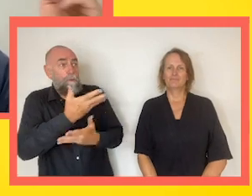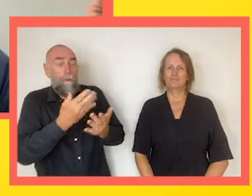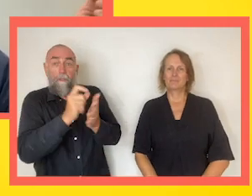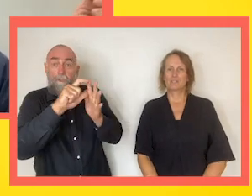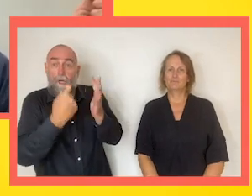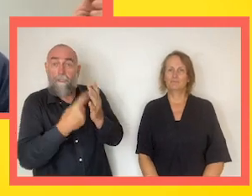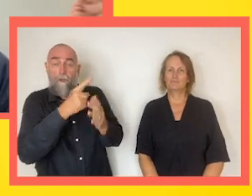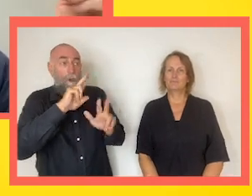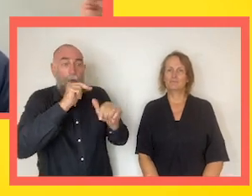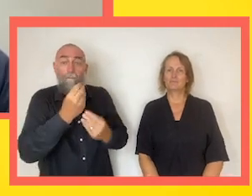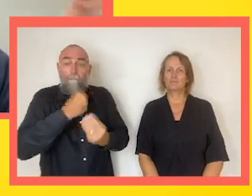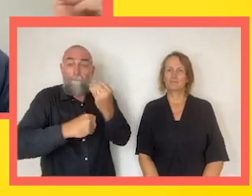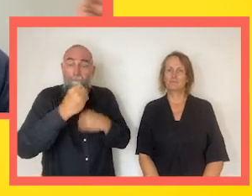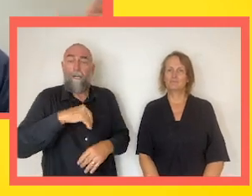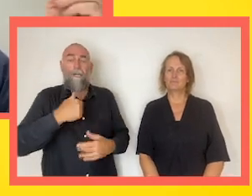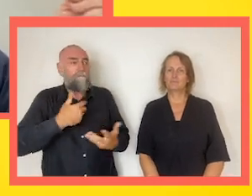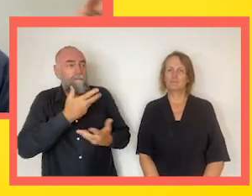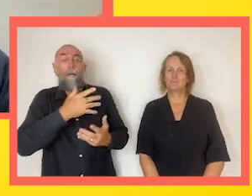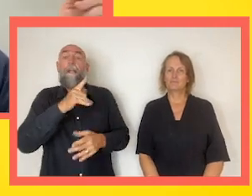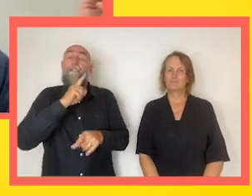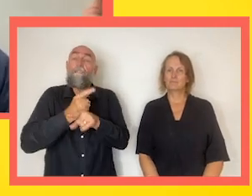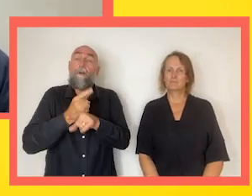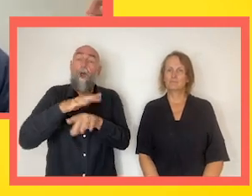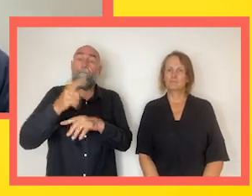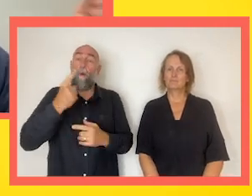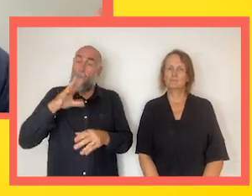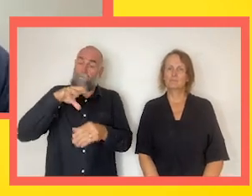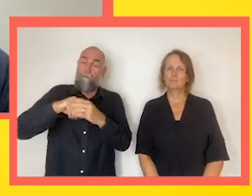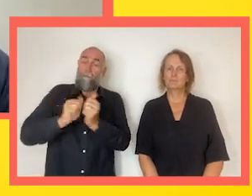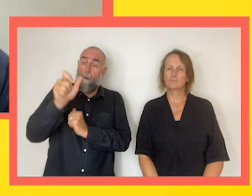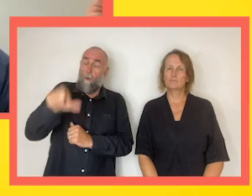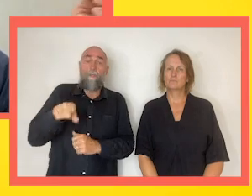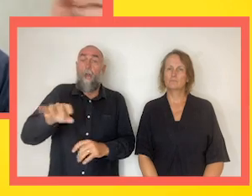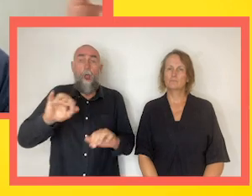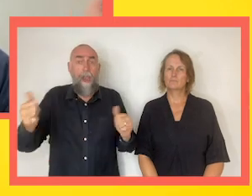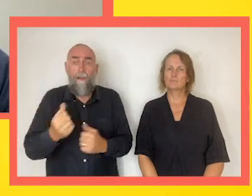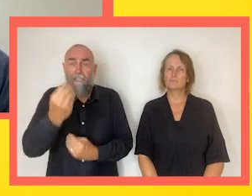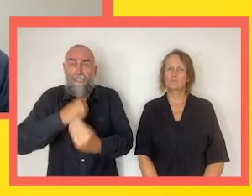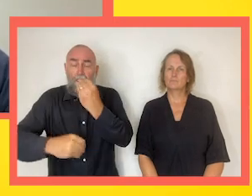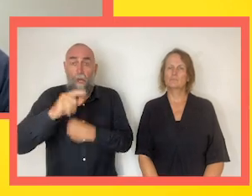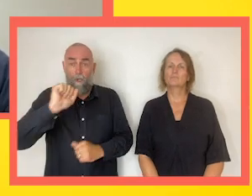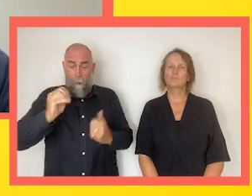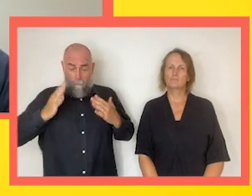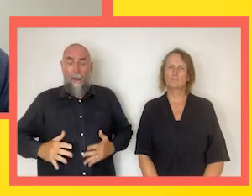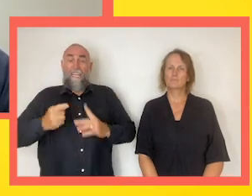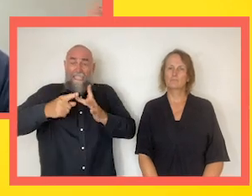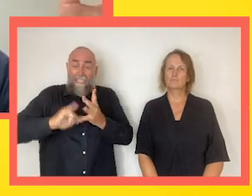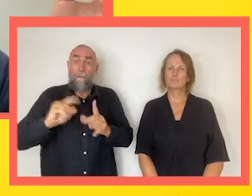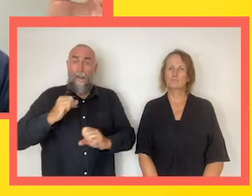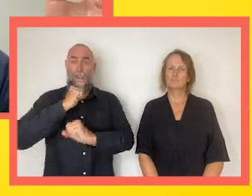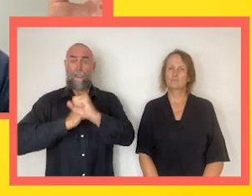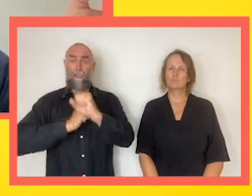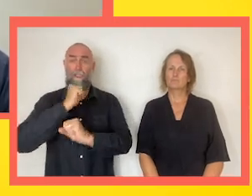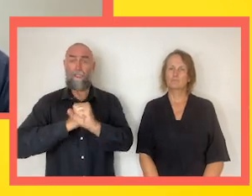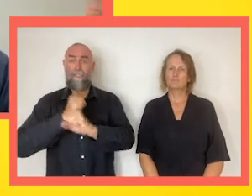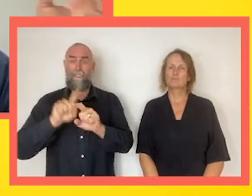dietitian, so many athletes, one of the biggest problems that they have is they don't eat enough. Like you've got this engine that you need to fuel and